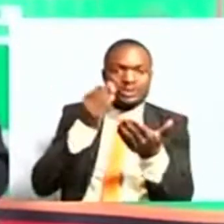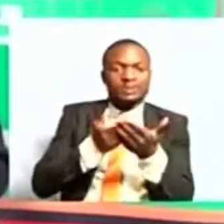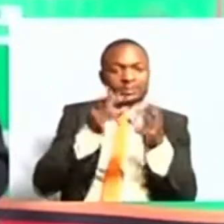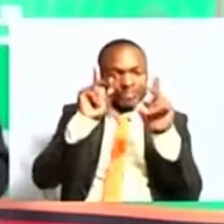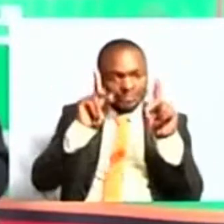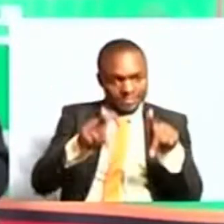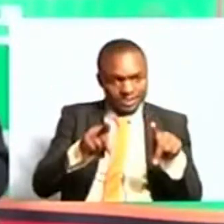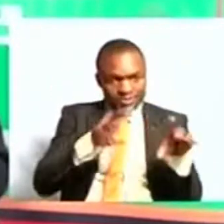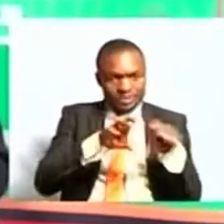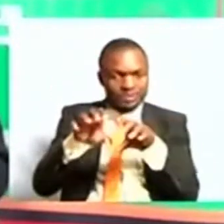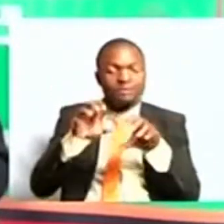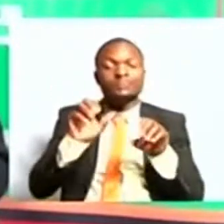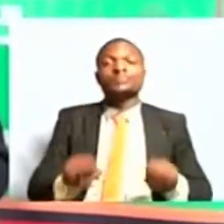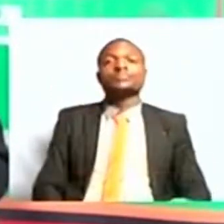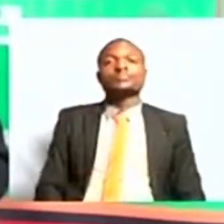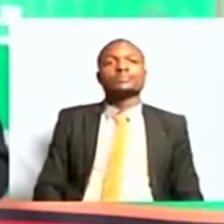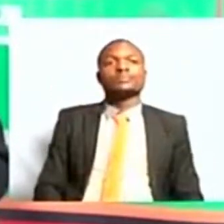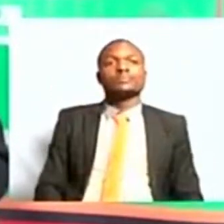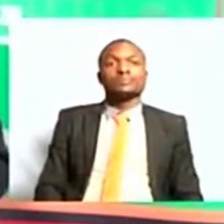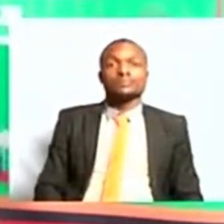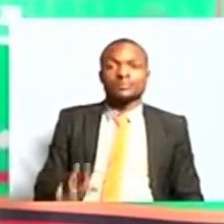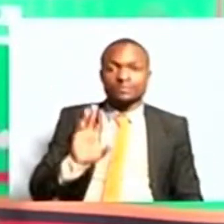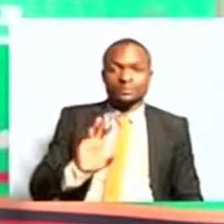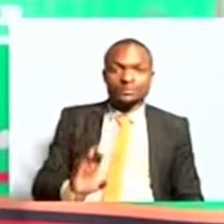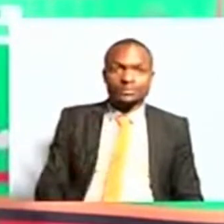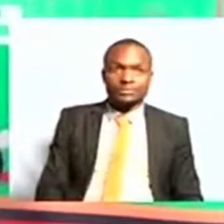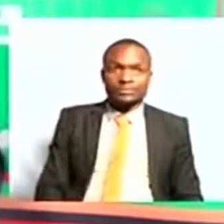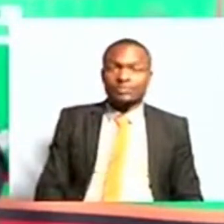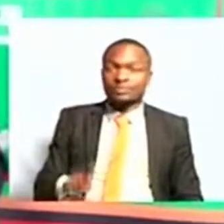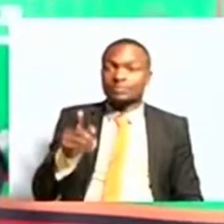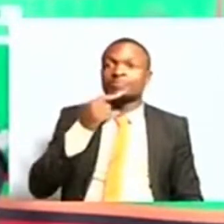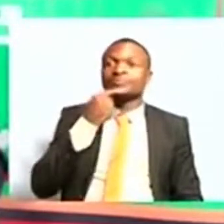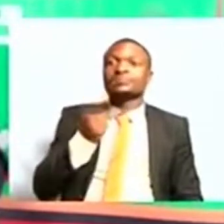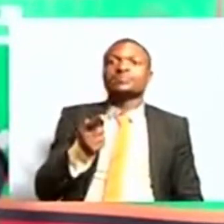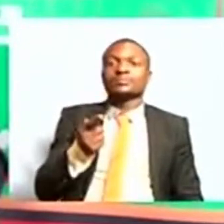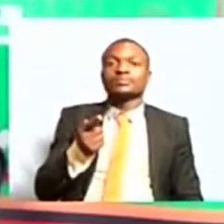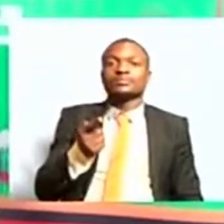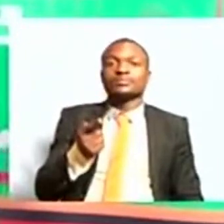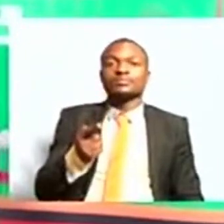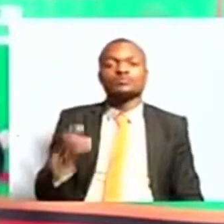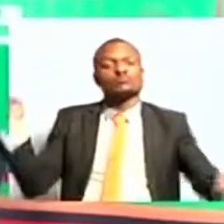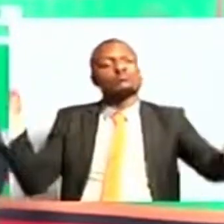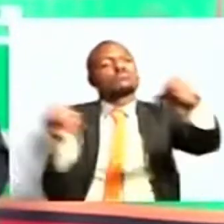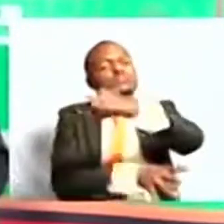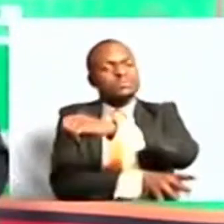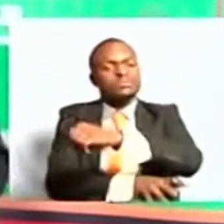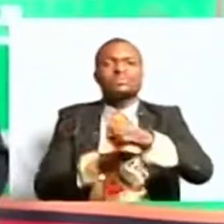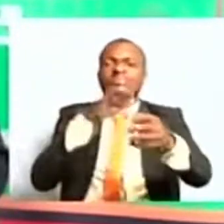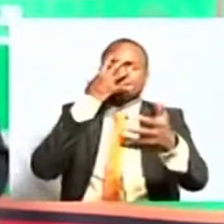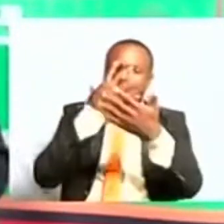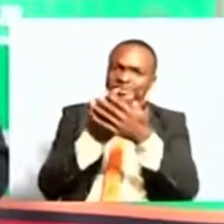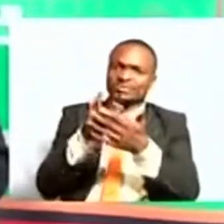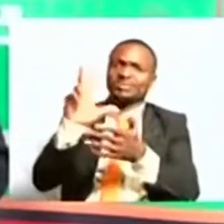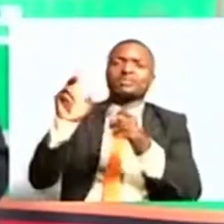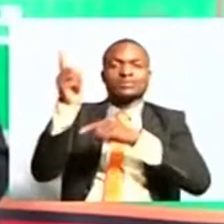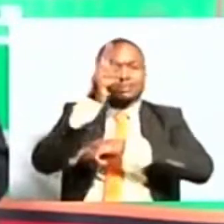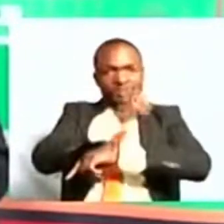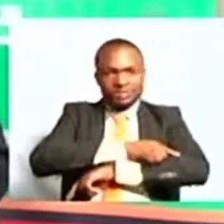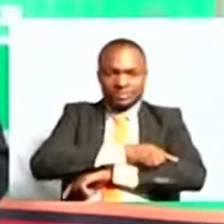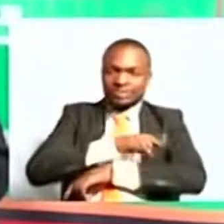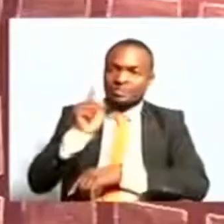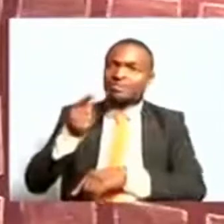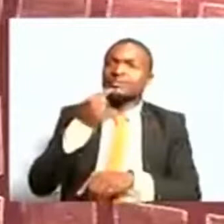do? Well, he's reporting. And he's narrated that was even incarcerated, put in cells for about 3 days. He actually